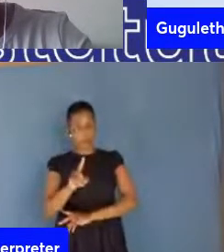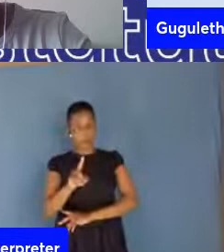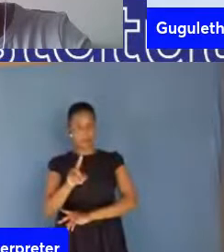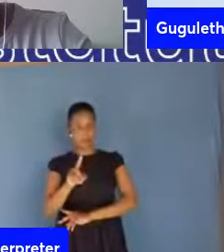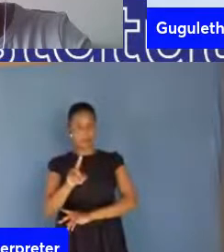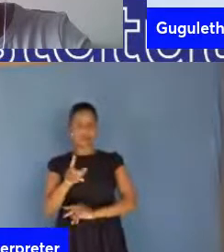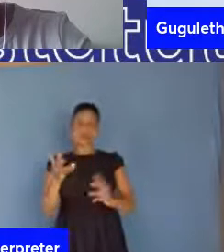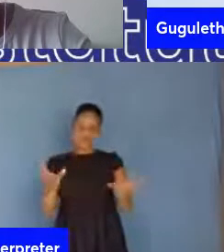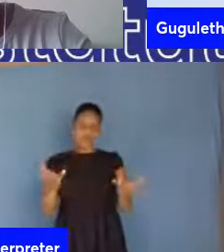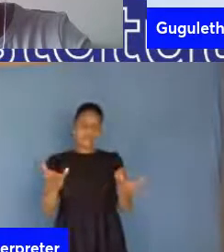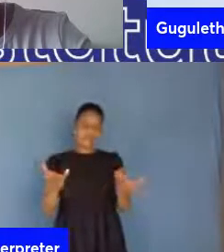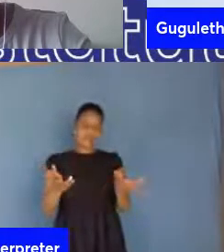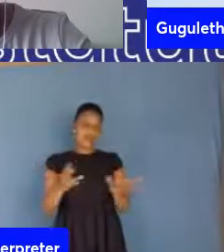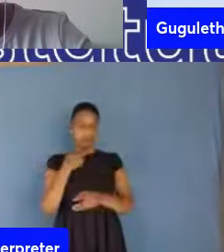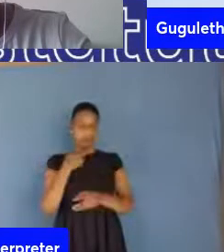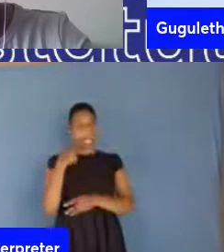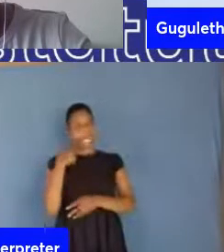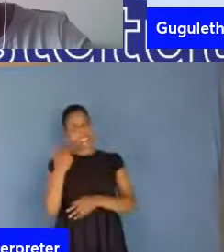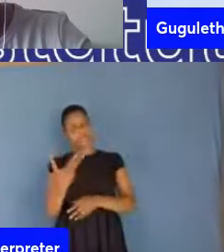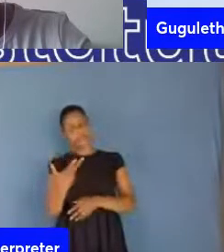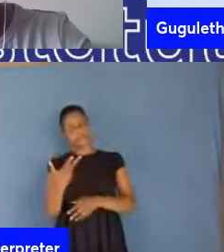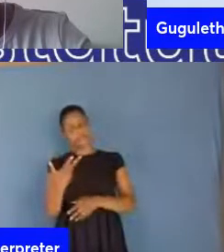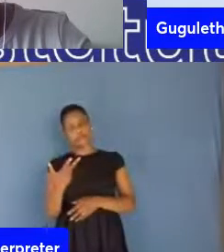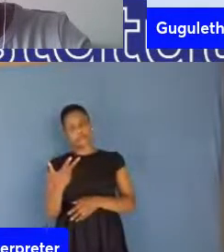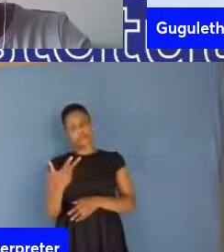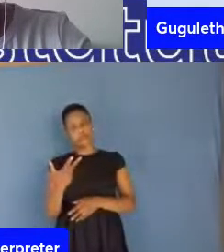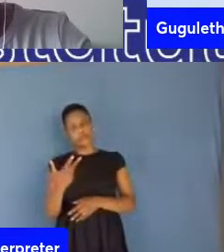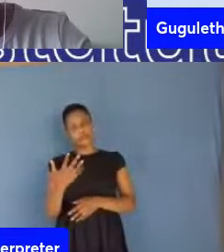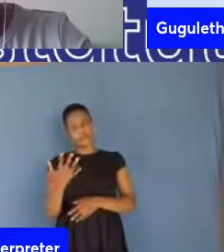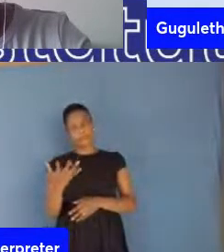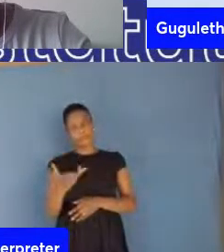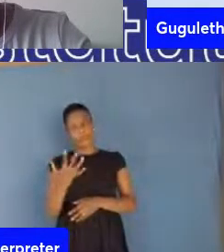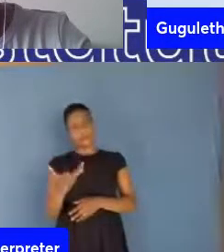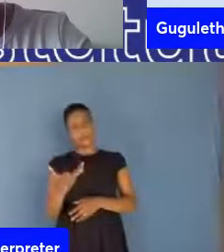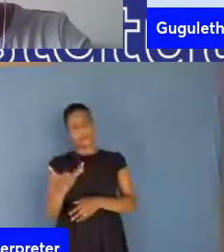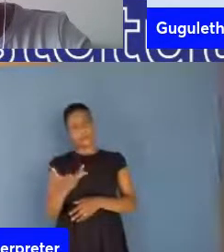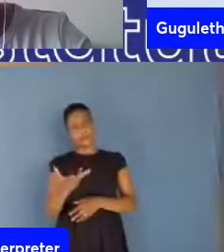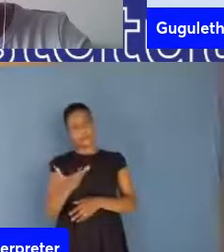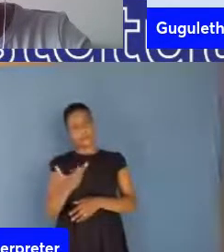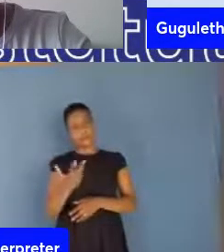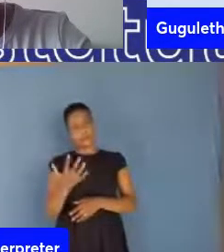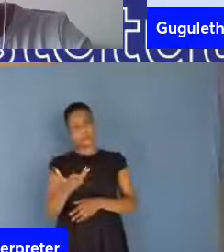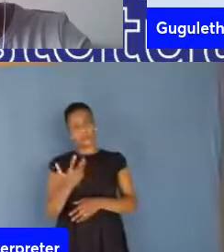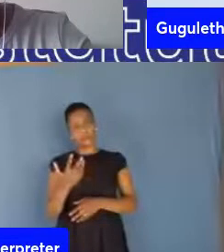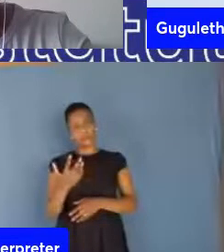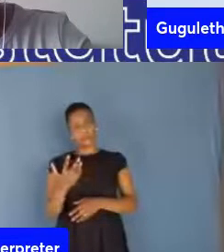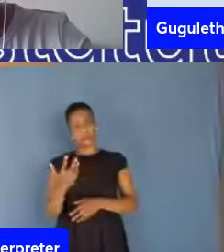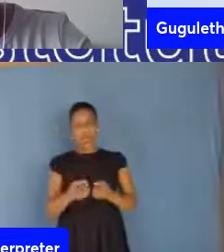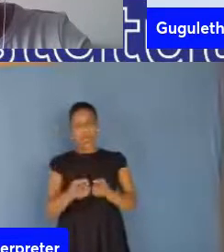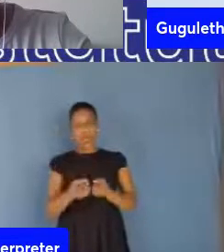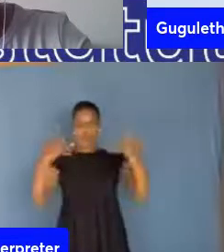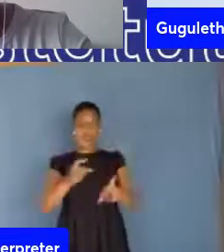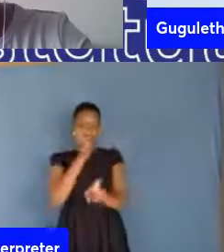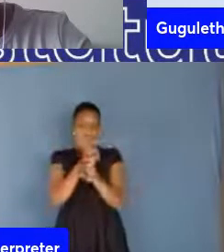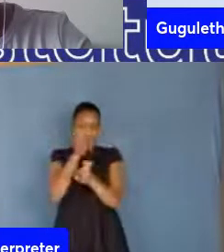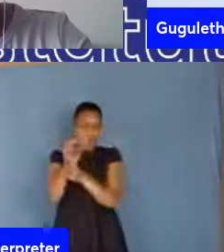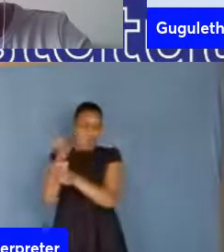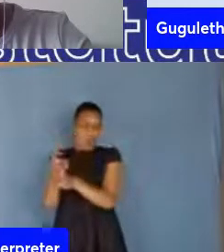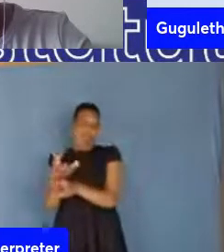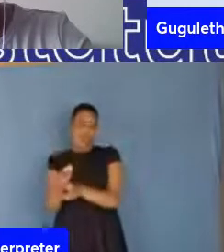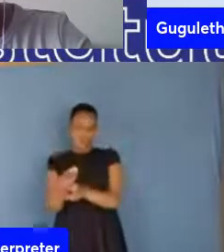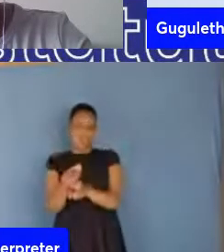essence, largely added a lot of complexities to sexual